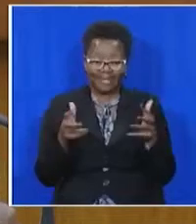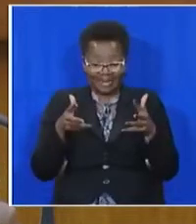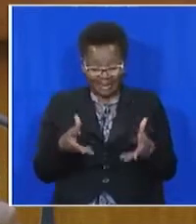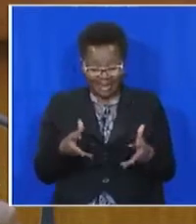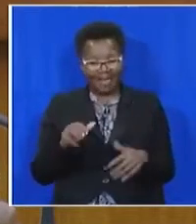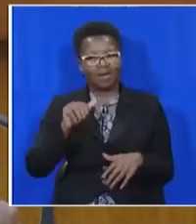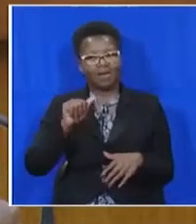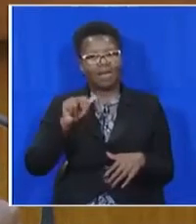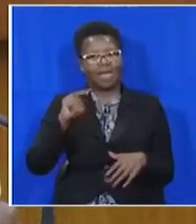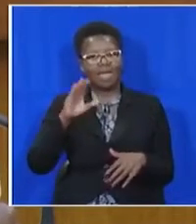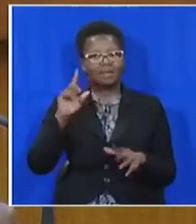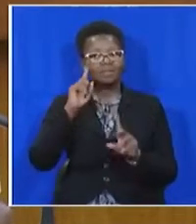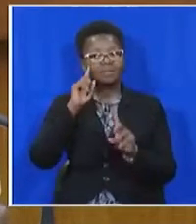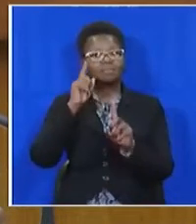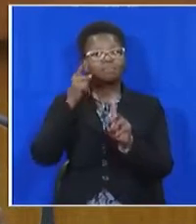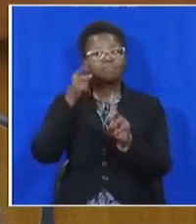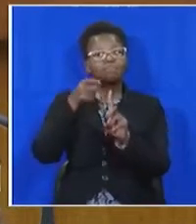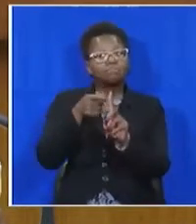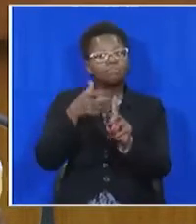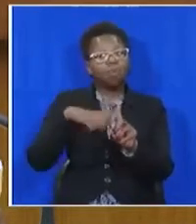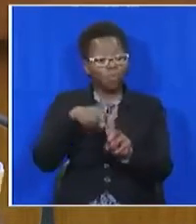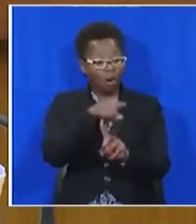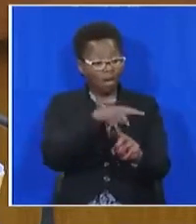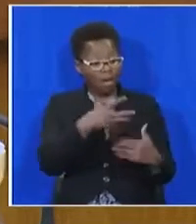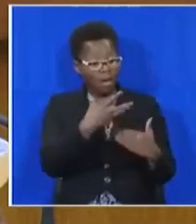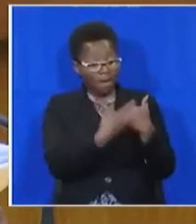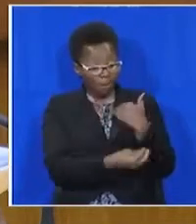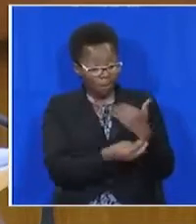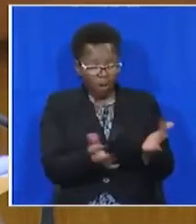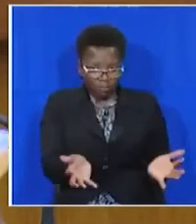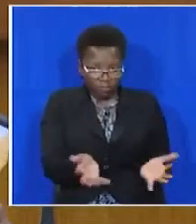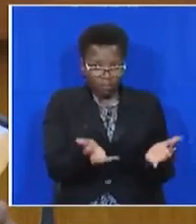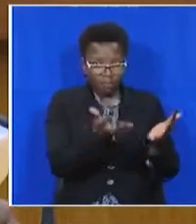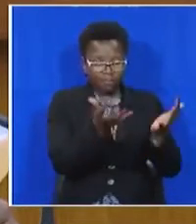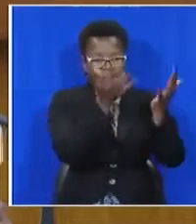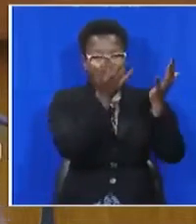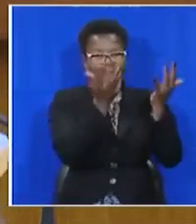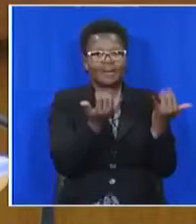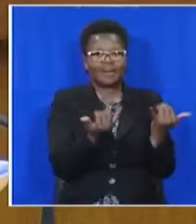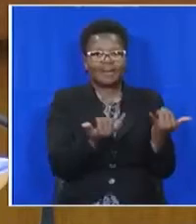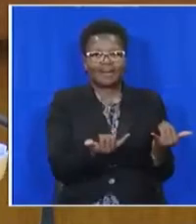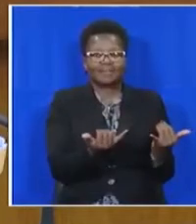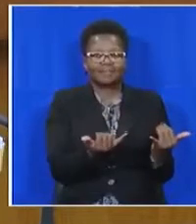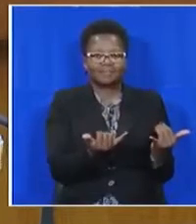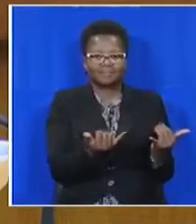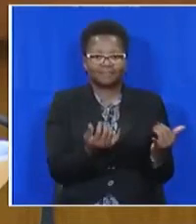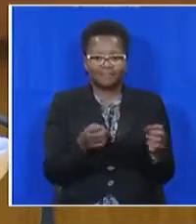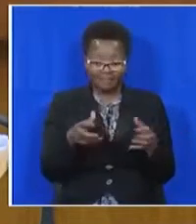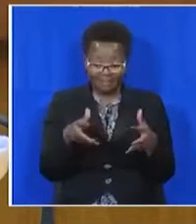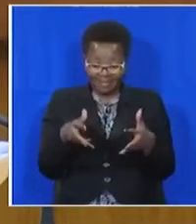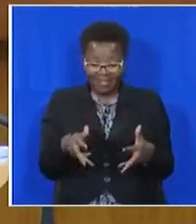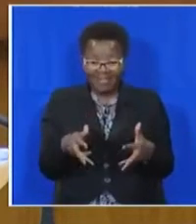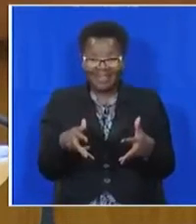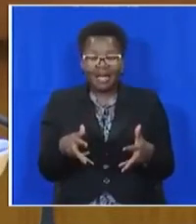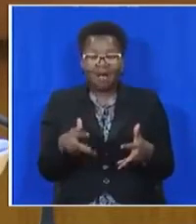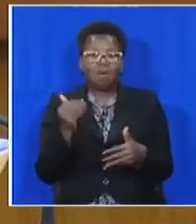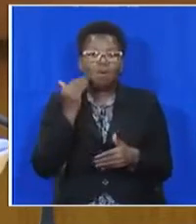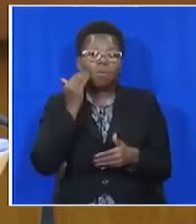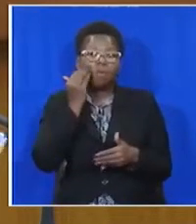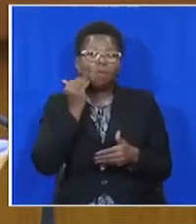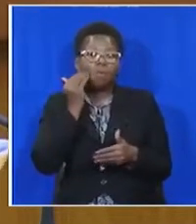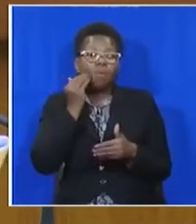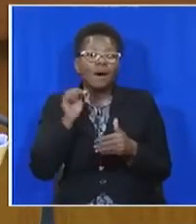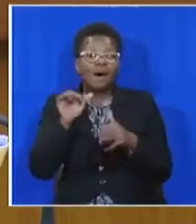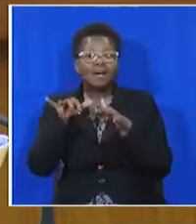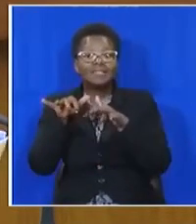ANC's mission to liberate the poor from their plight. Ngeli xesha oswana sibomvana belala beqhaphe amafutha